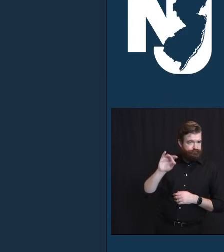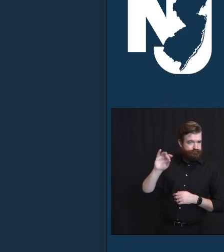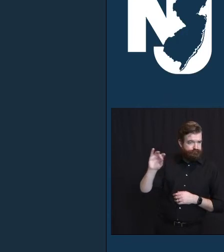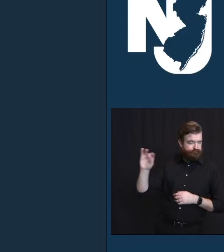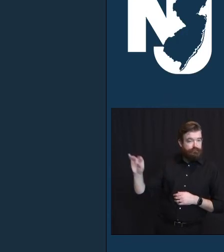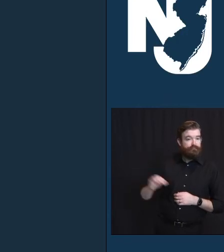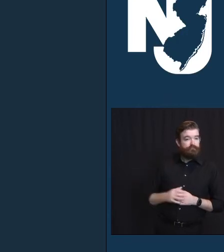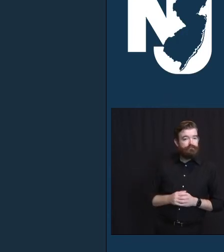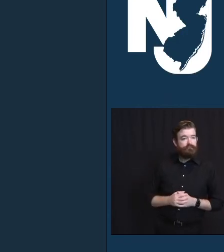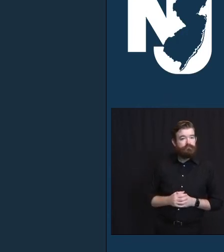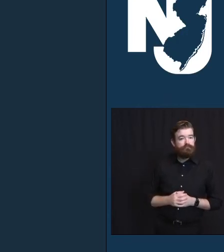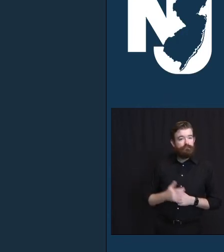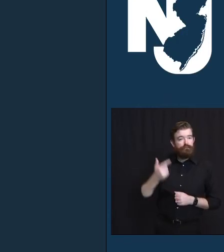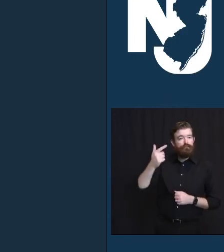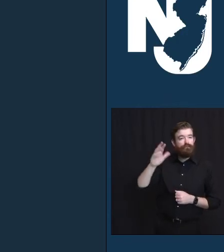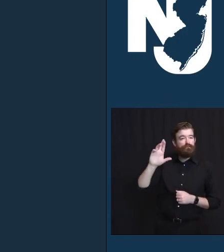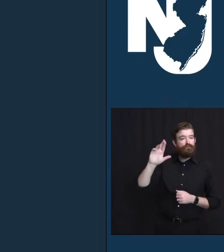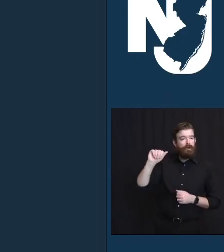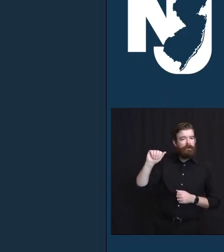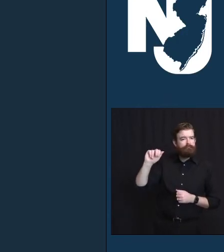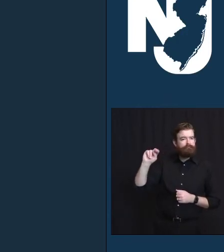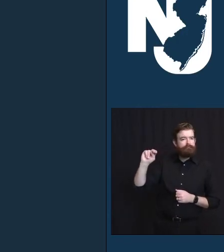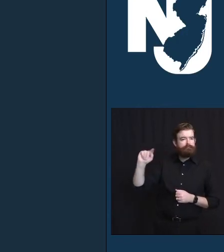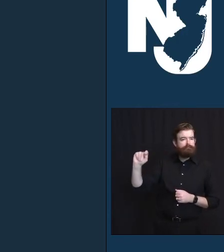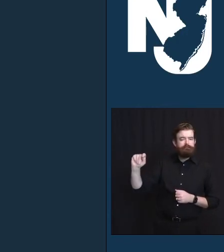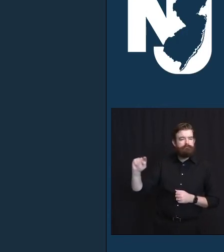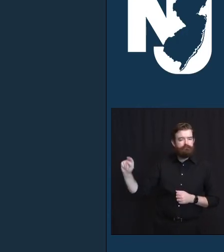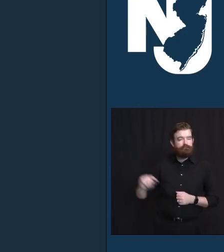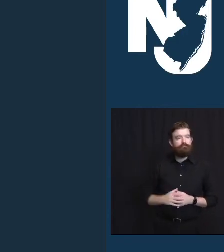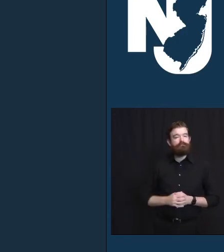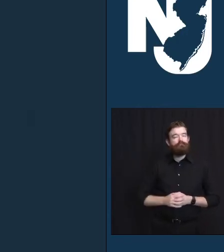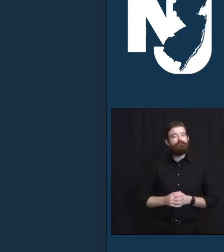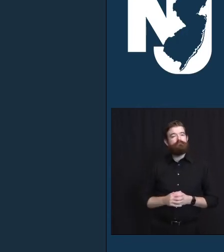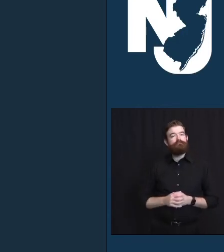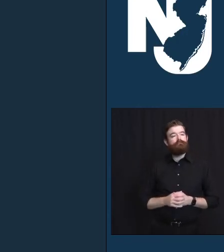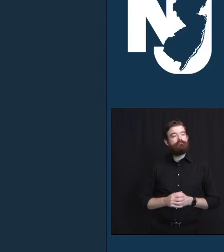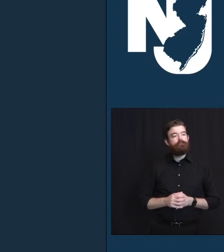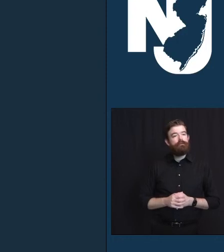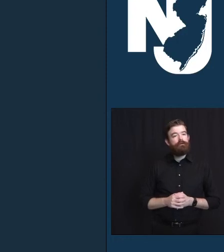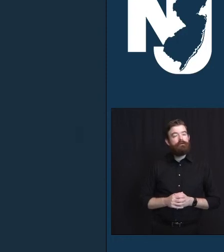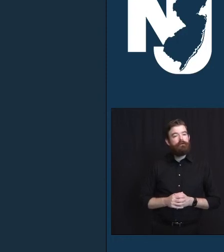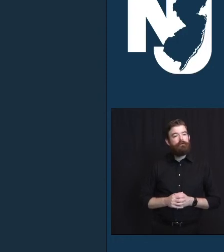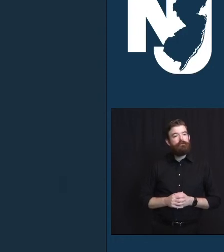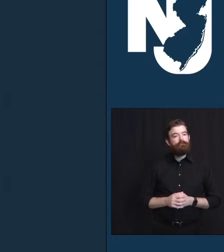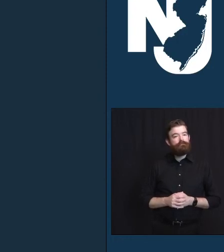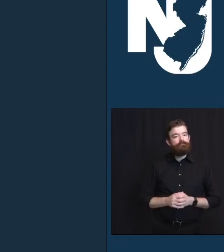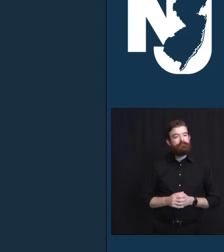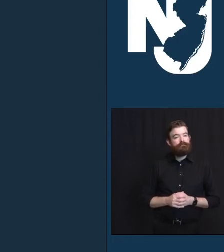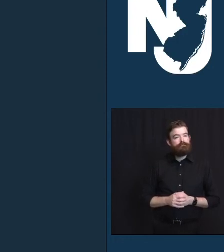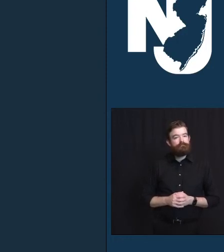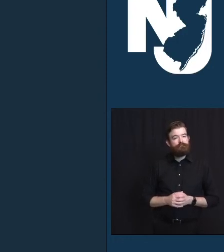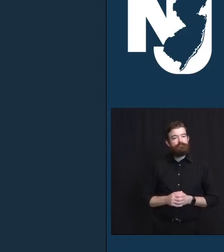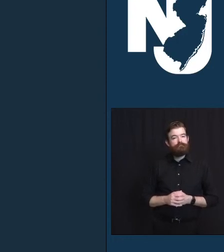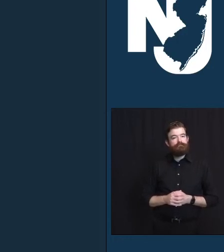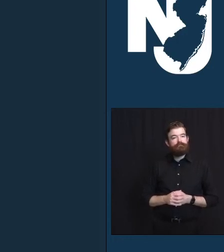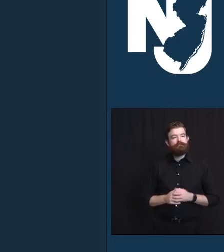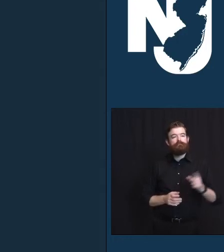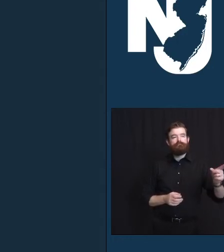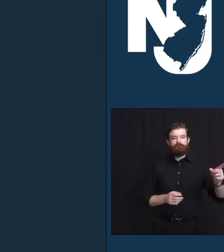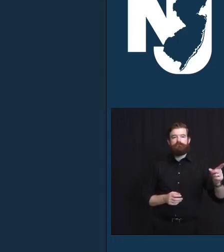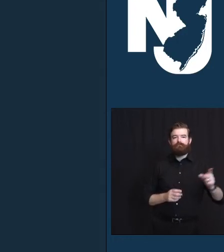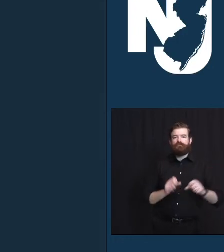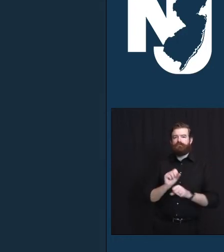but I'll include just two. Wyckoff's Jonas Brothers, Montclair actress Christina Ricci, among many, many others. She